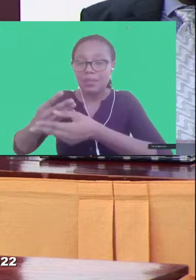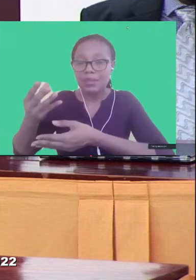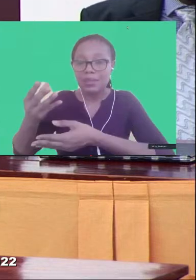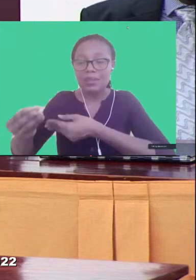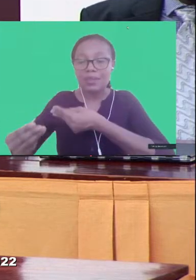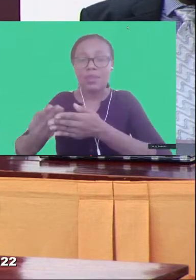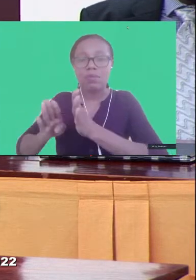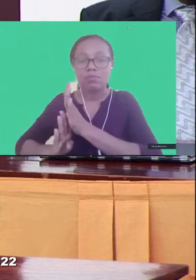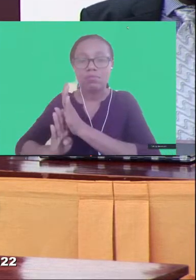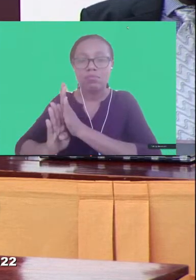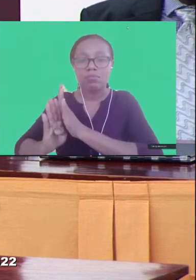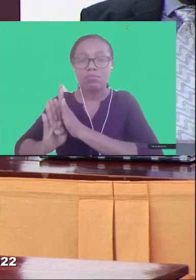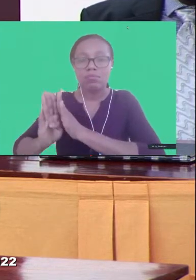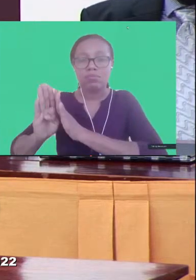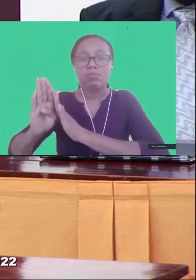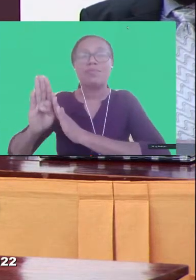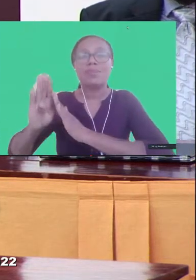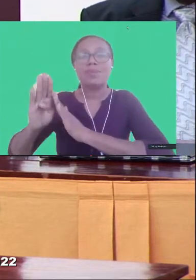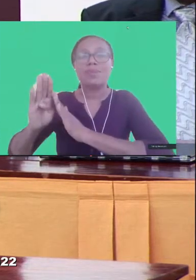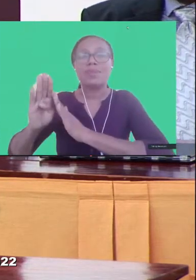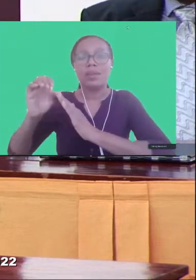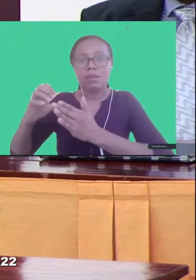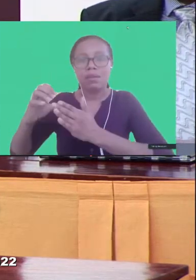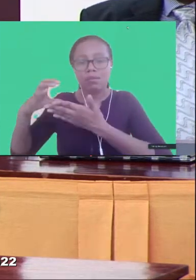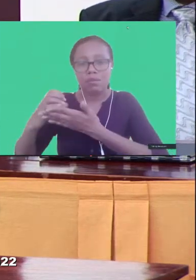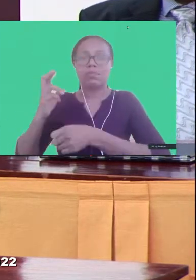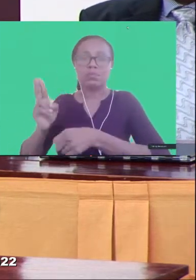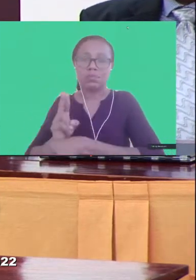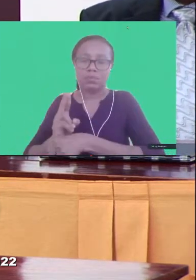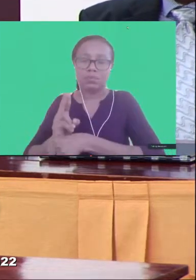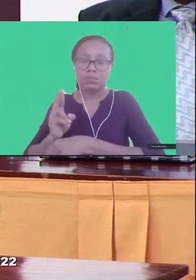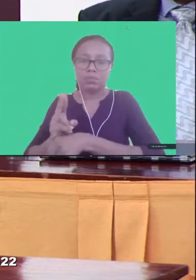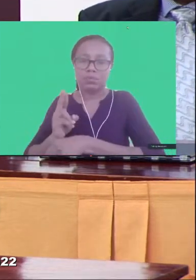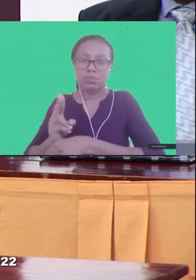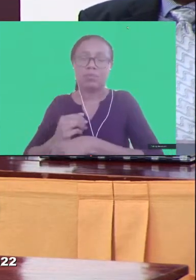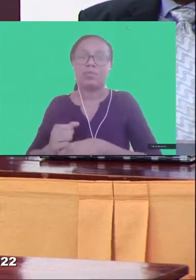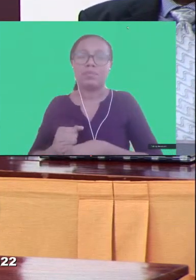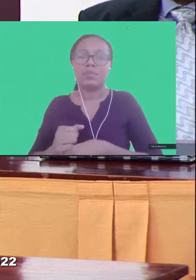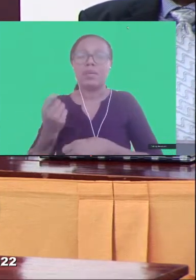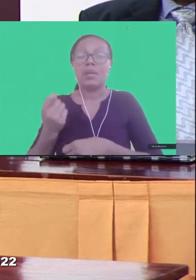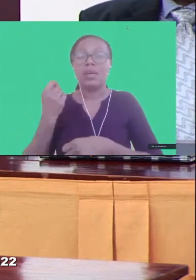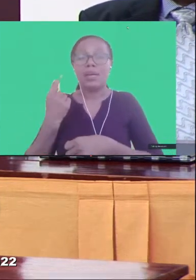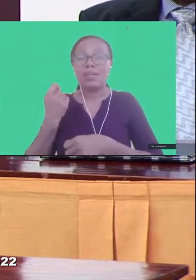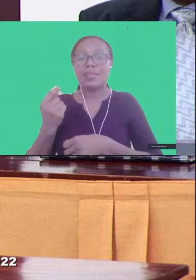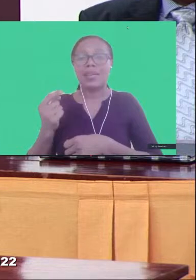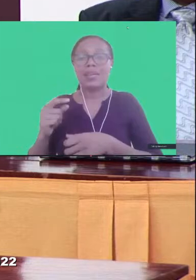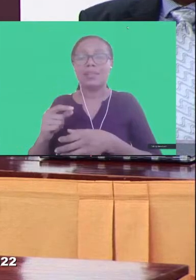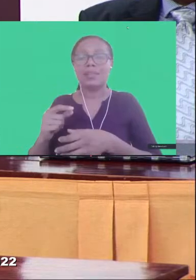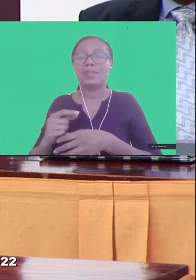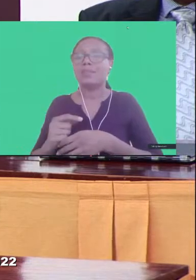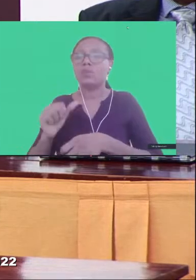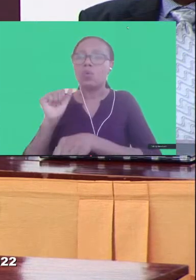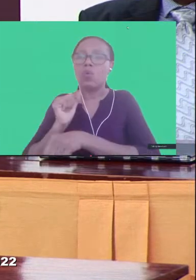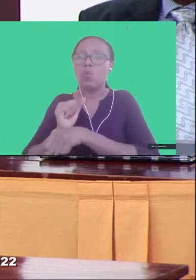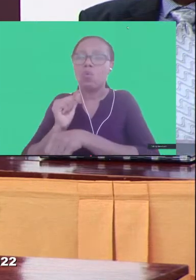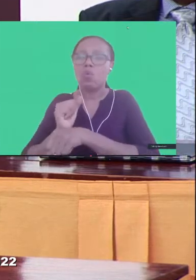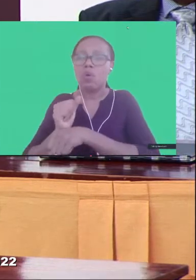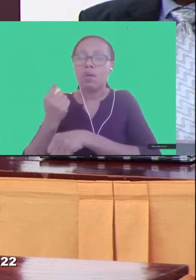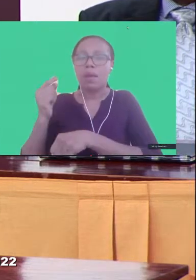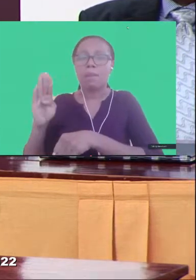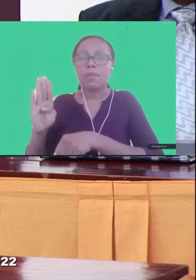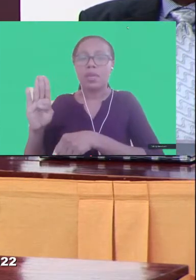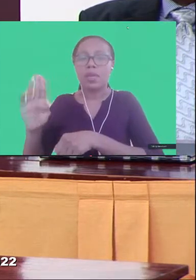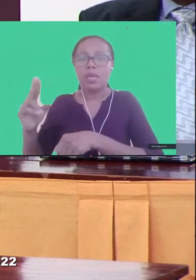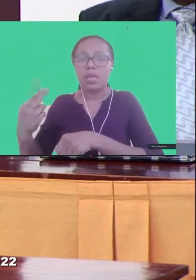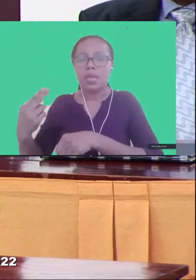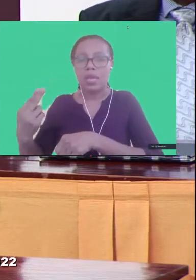by BHP, or to be done by BHP, we are also seeking to license additional blocks in the offshore to